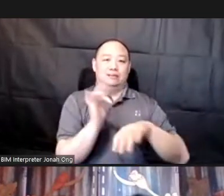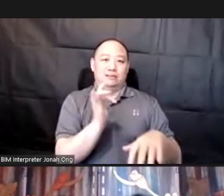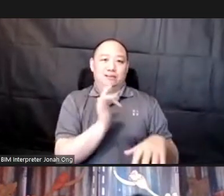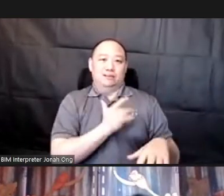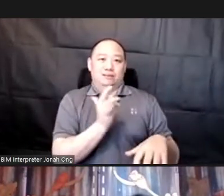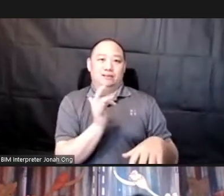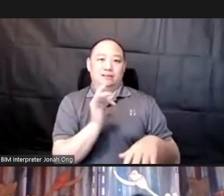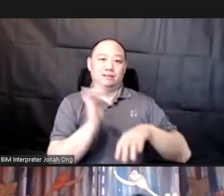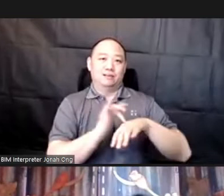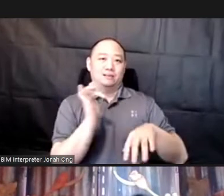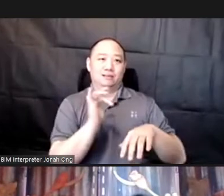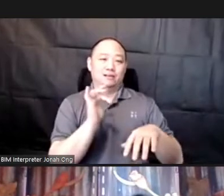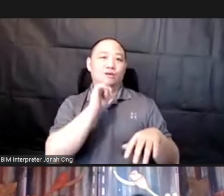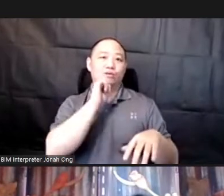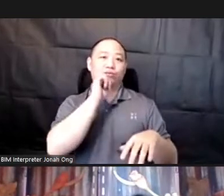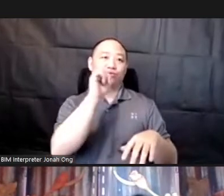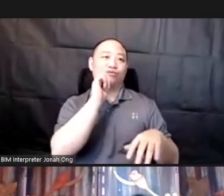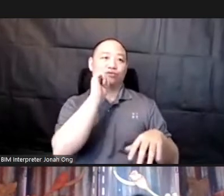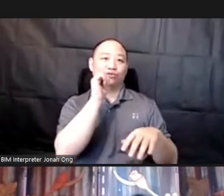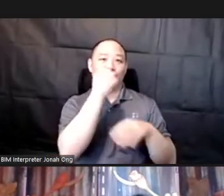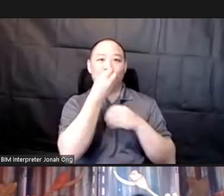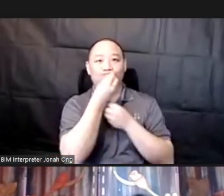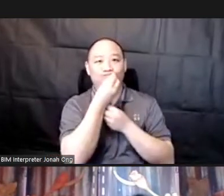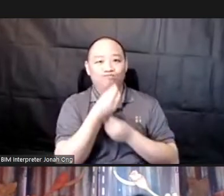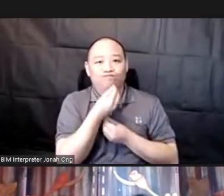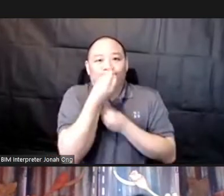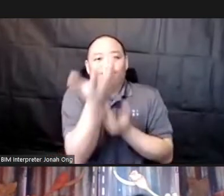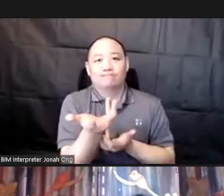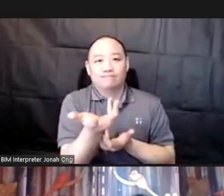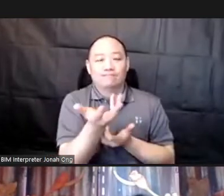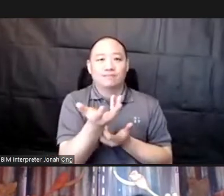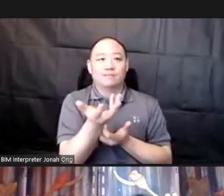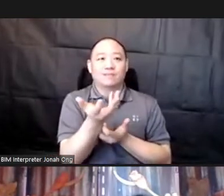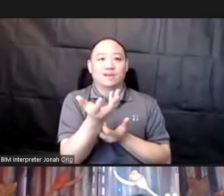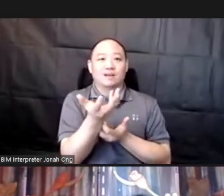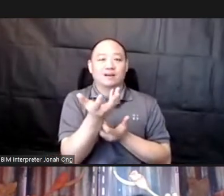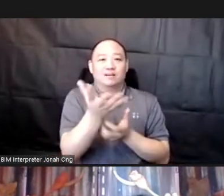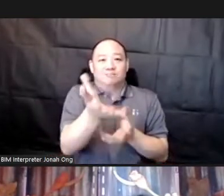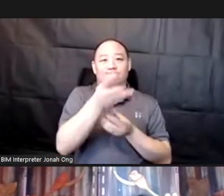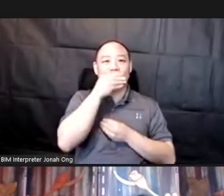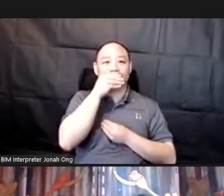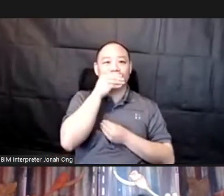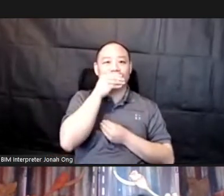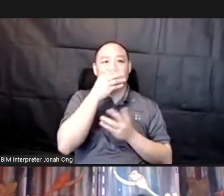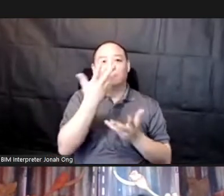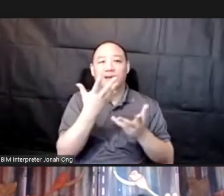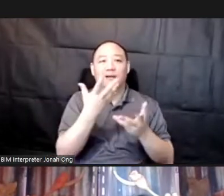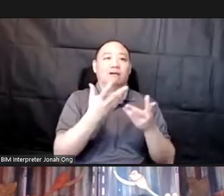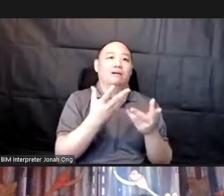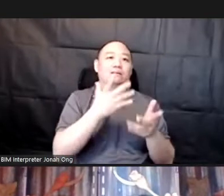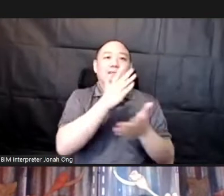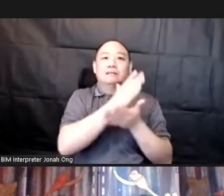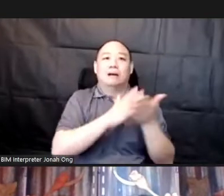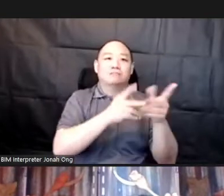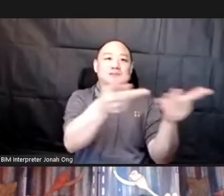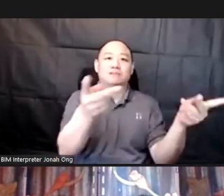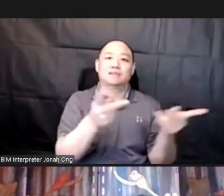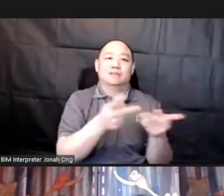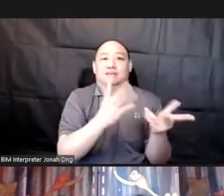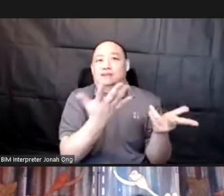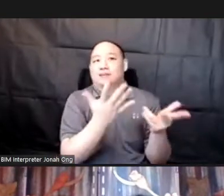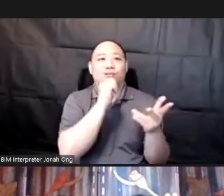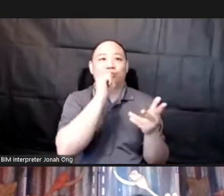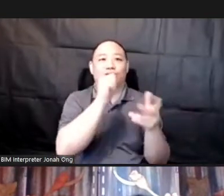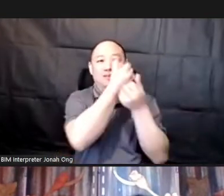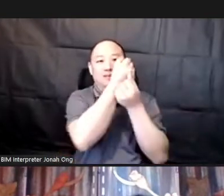are not trickling down into classrooms, they're not trickling down into subaltern spaces. So where do we go from